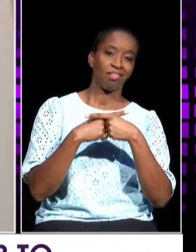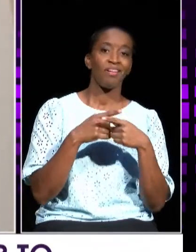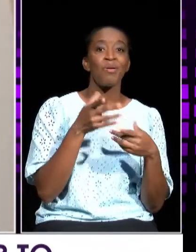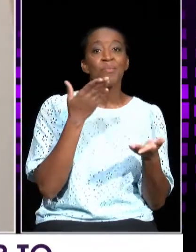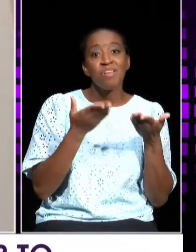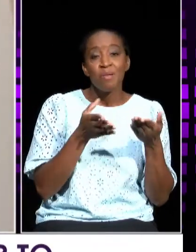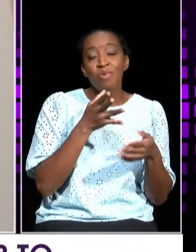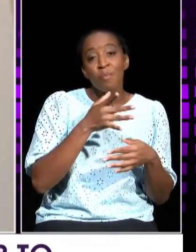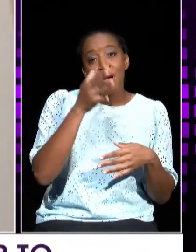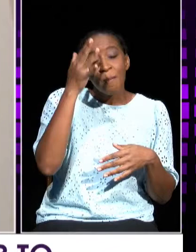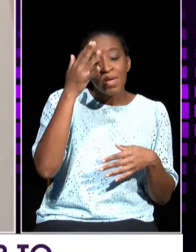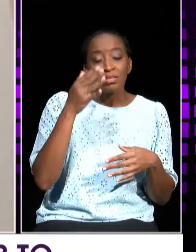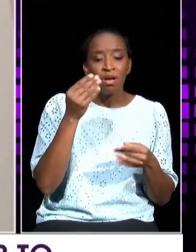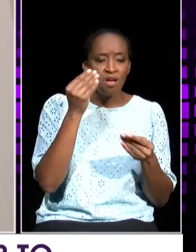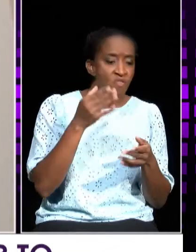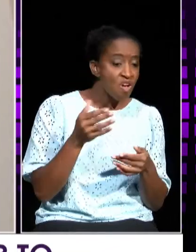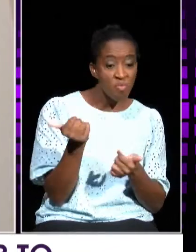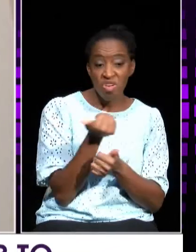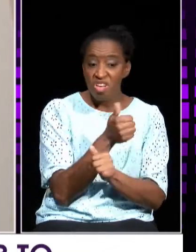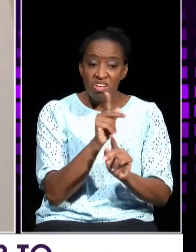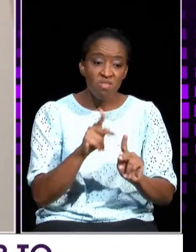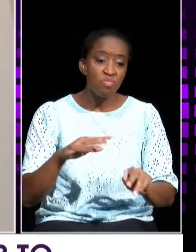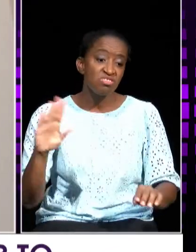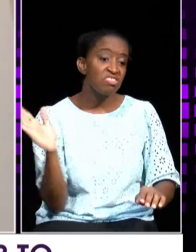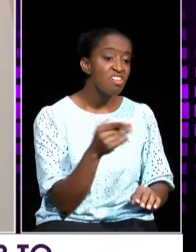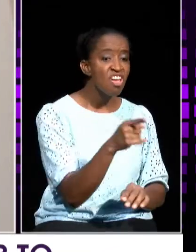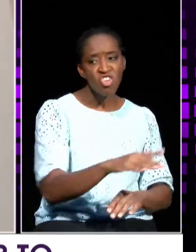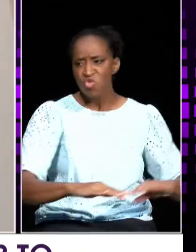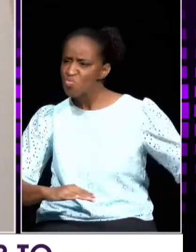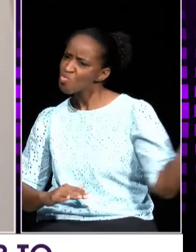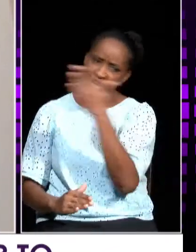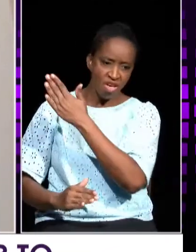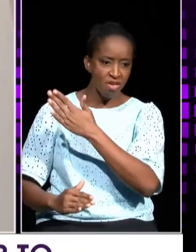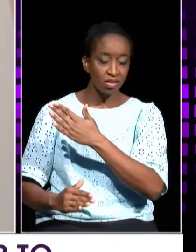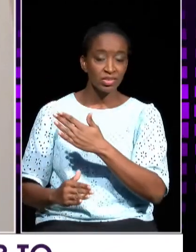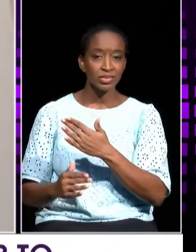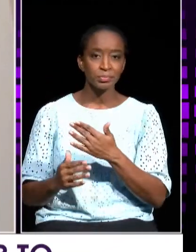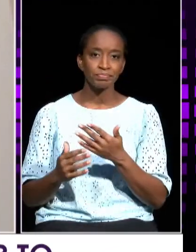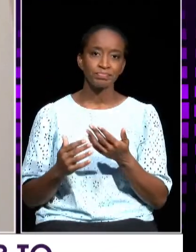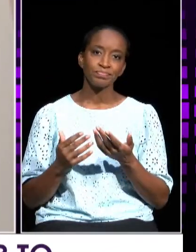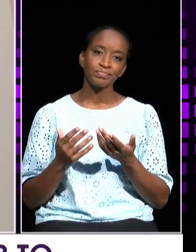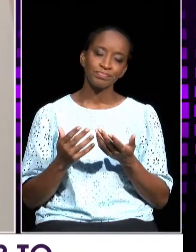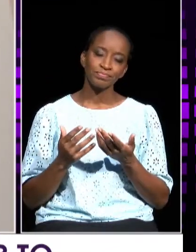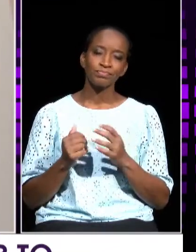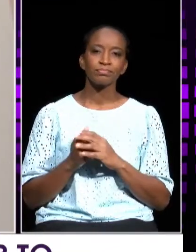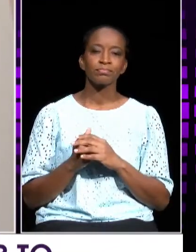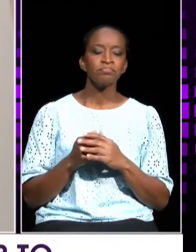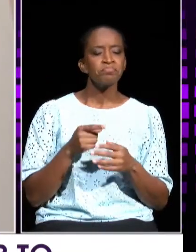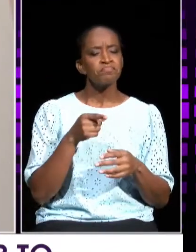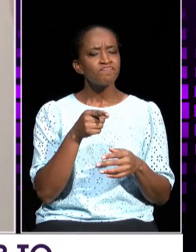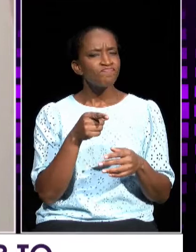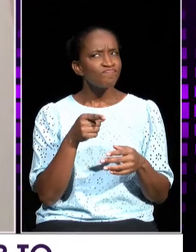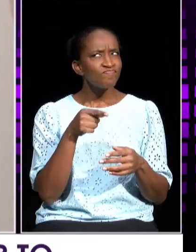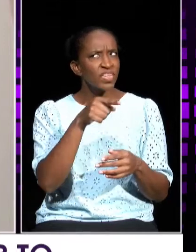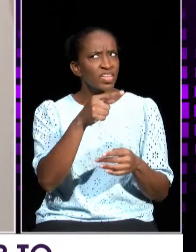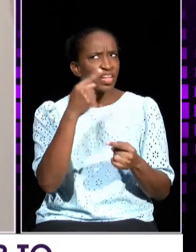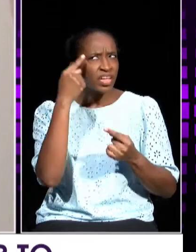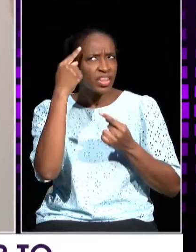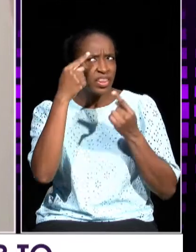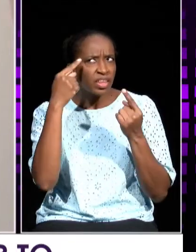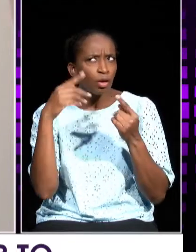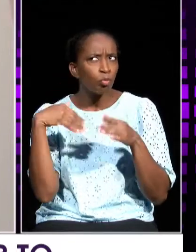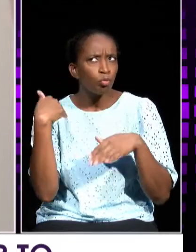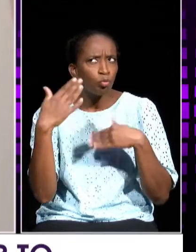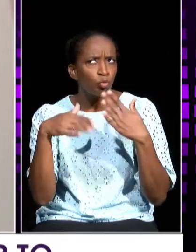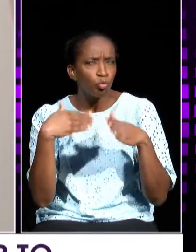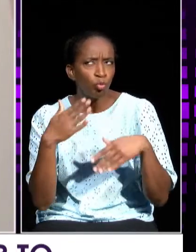are the consequences of reacting with violence, I think that is where we have the